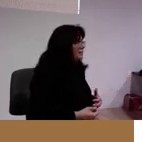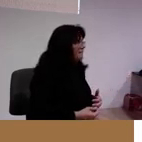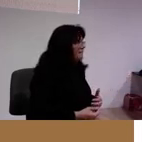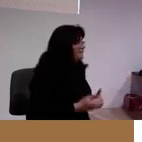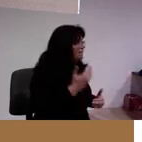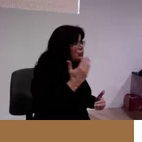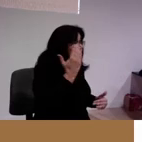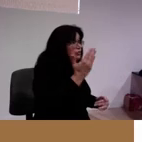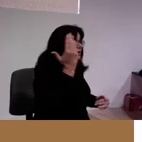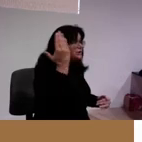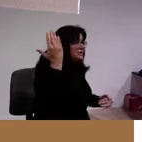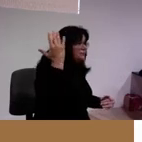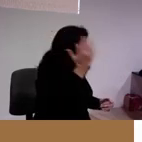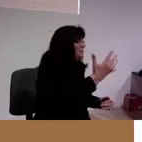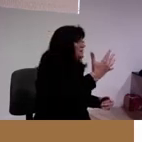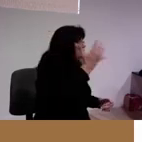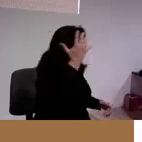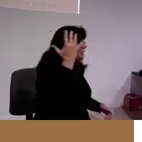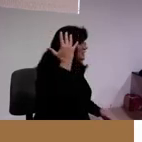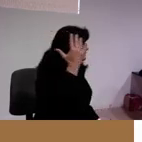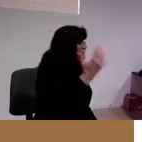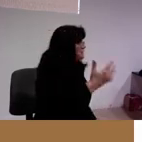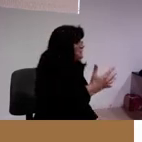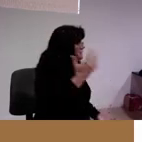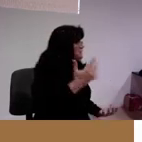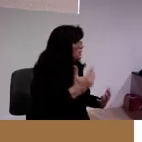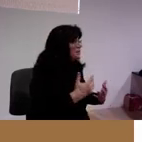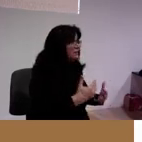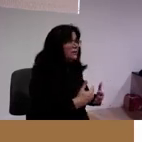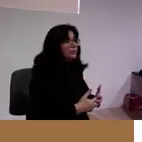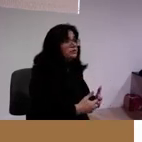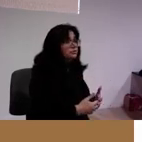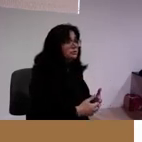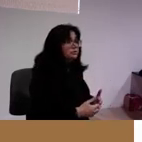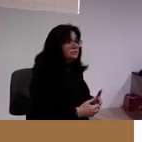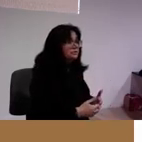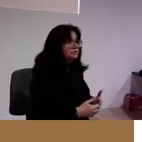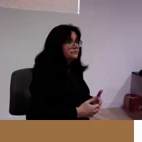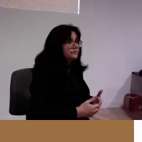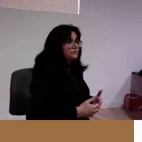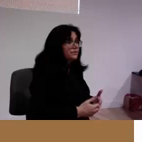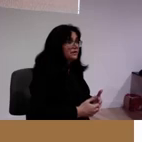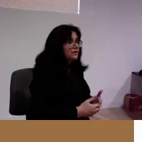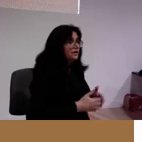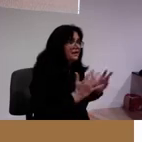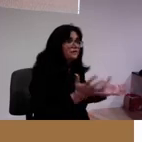academy, that we do actually bring a different lens to the way that we approach the world.